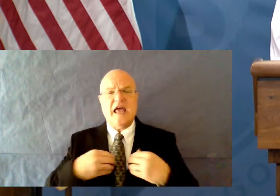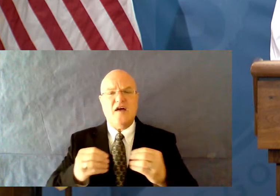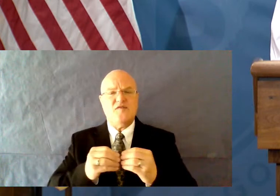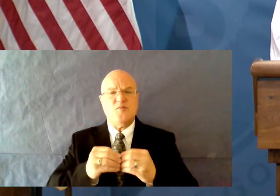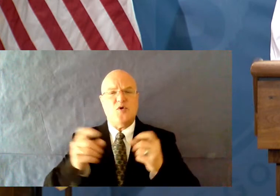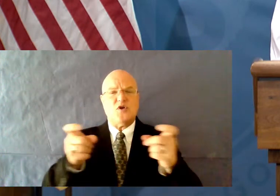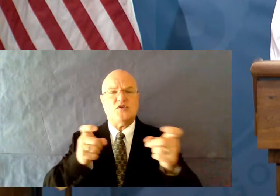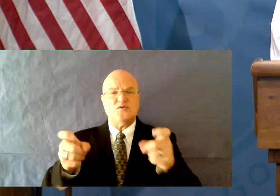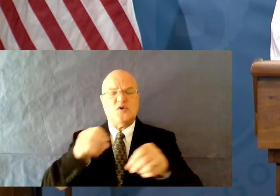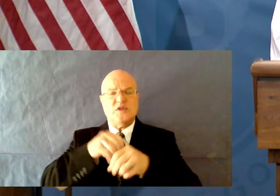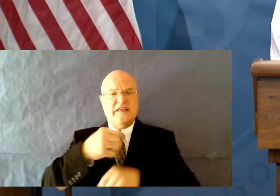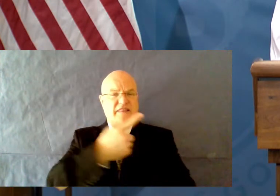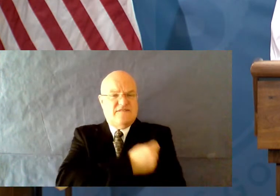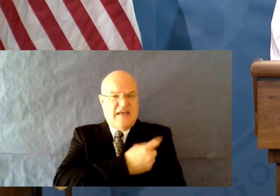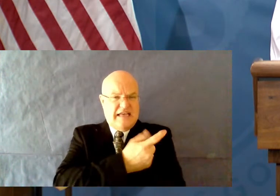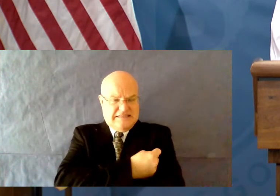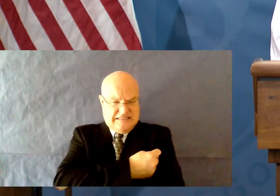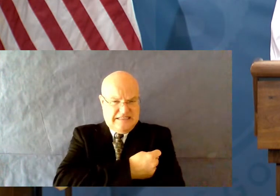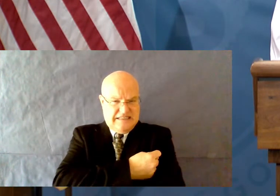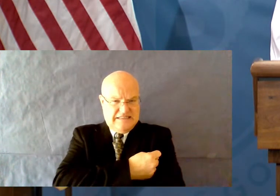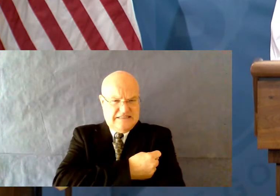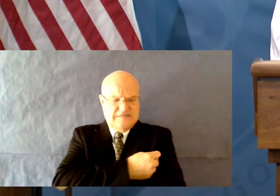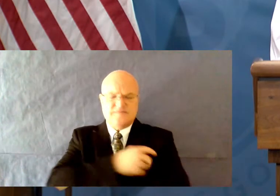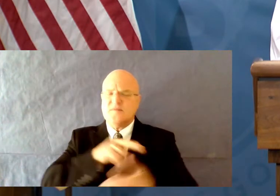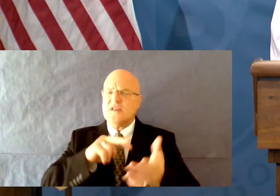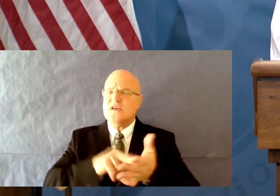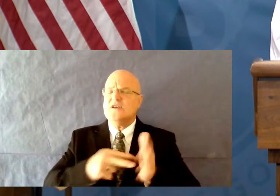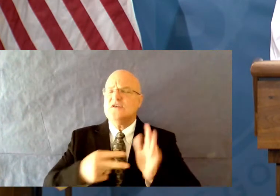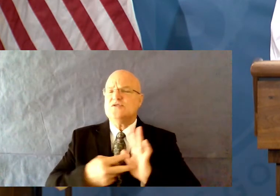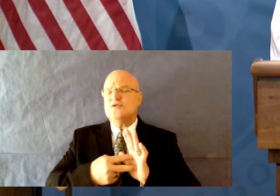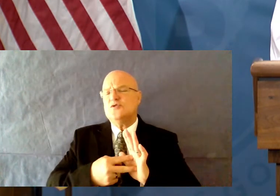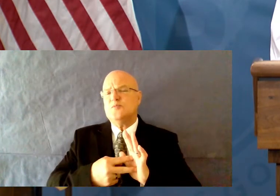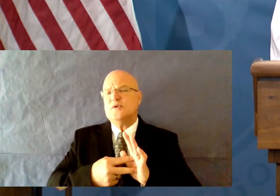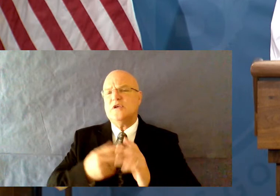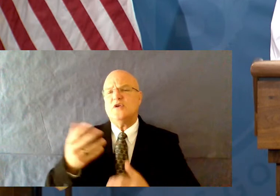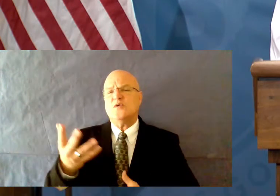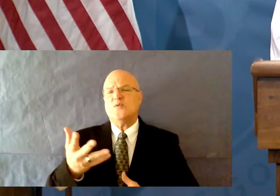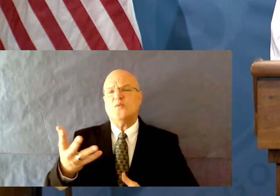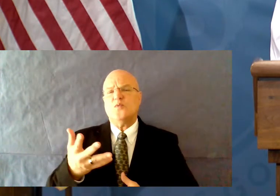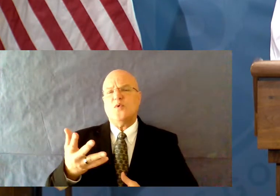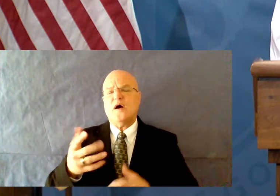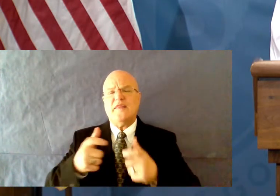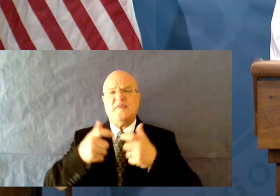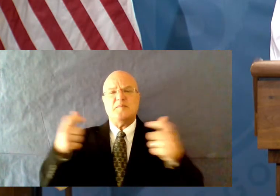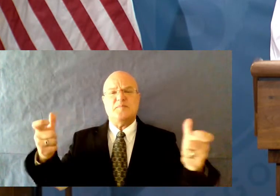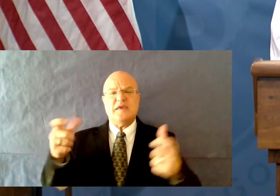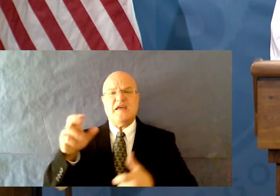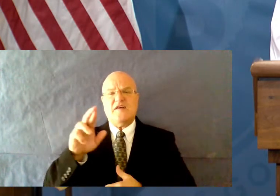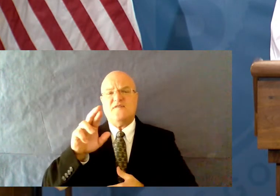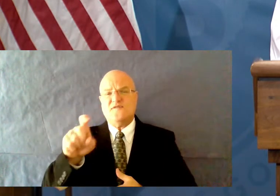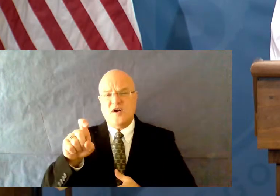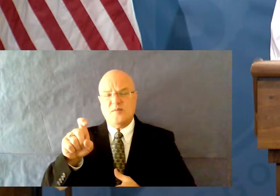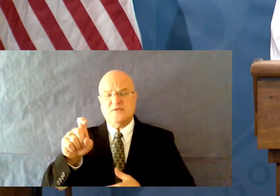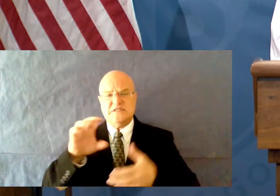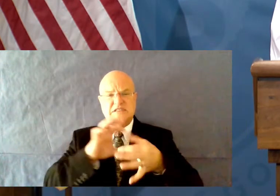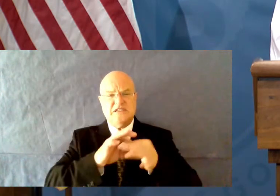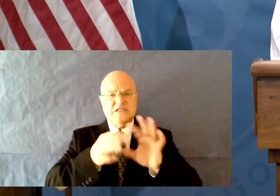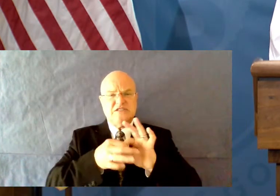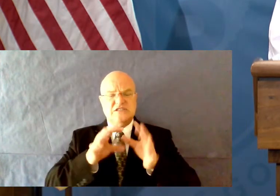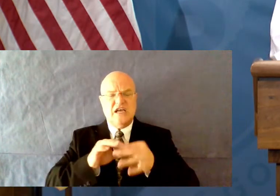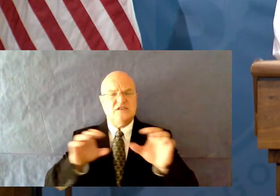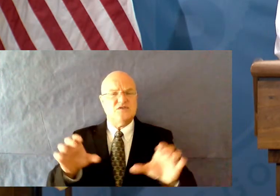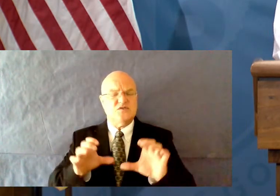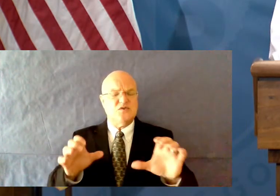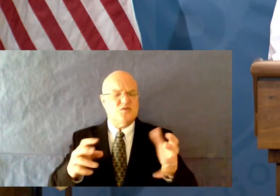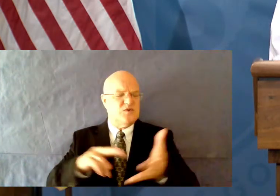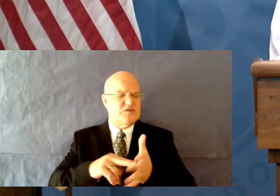in the vaccines. Are you talking about what the big pharmacy chains are doing? And maybe you could detail what you meant by